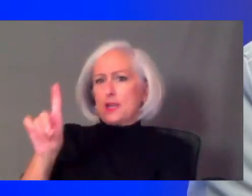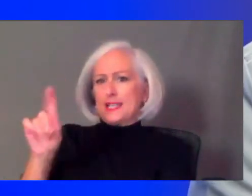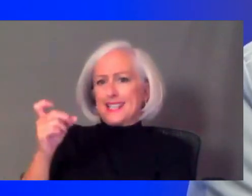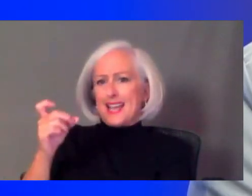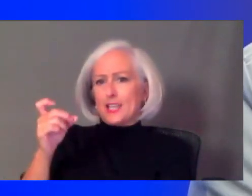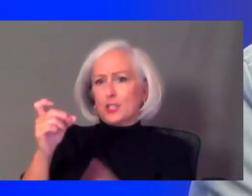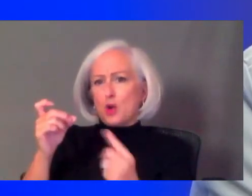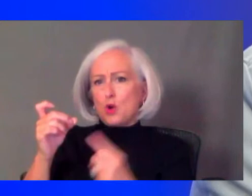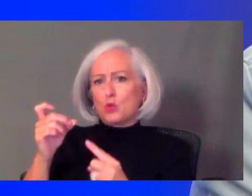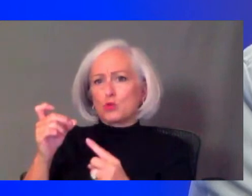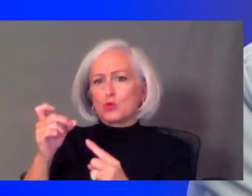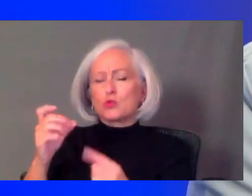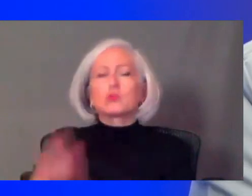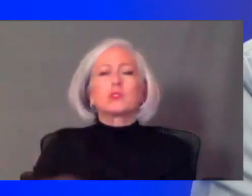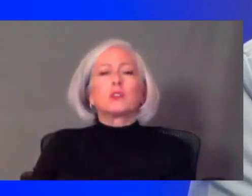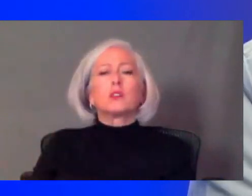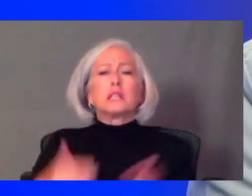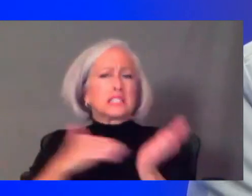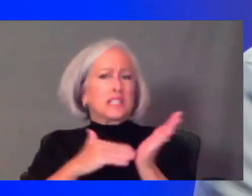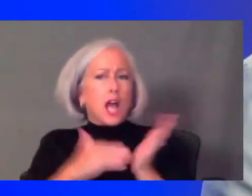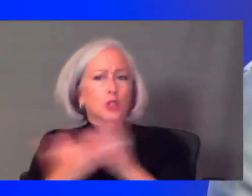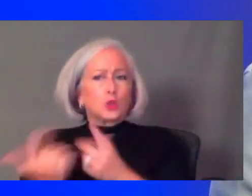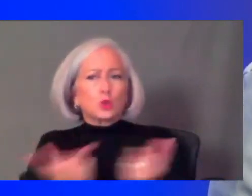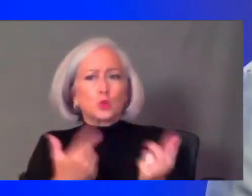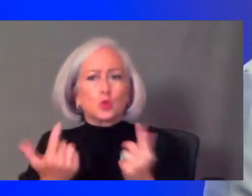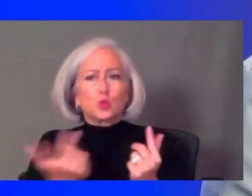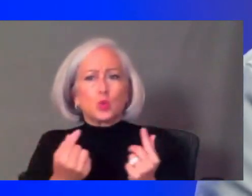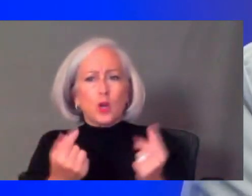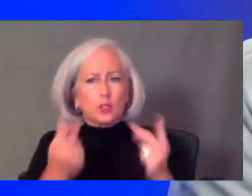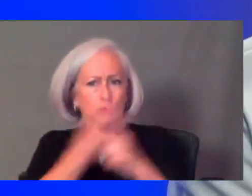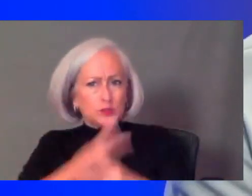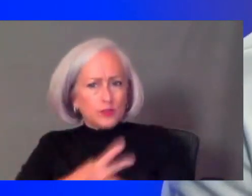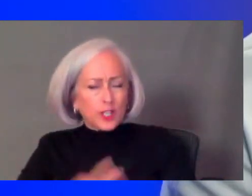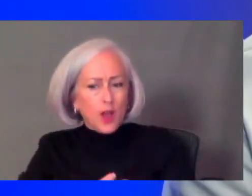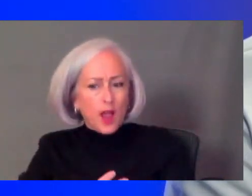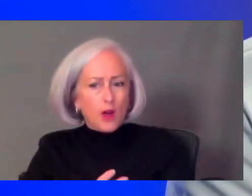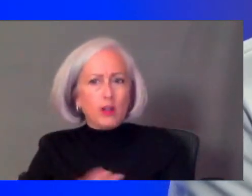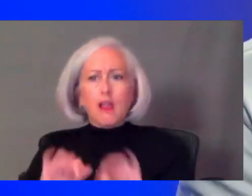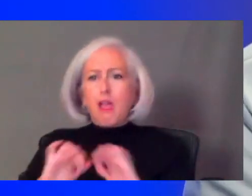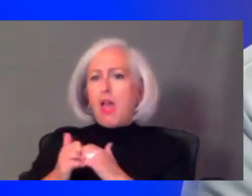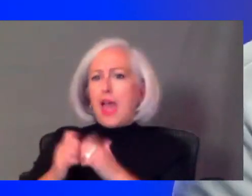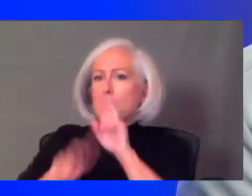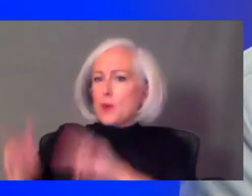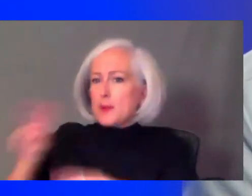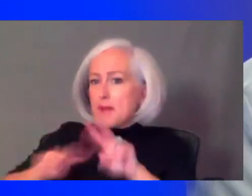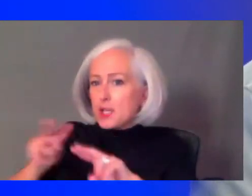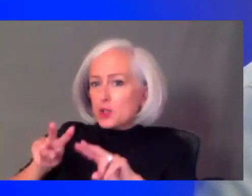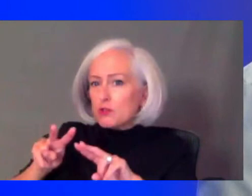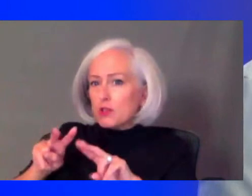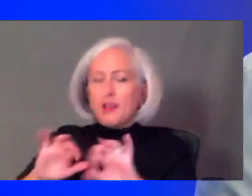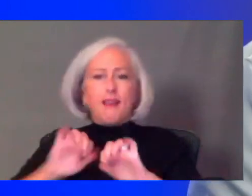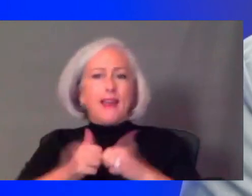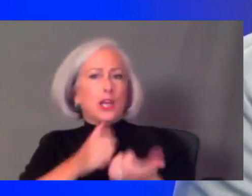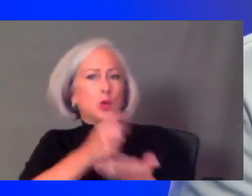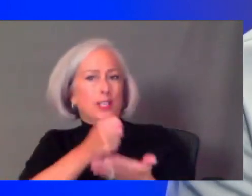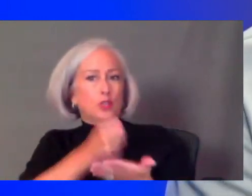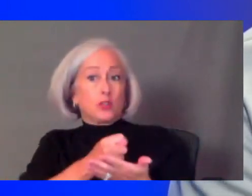Christina. If you have an interest, we'll reach out to you in a couple weeks once we finally get our IRB